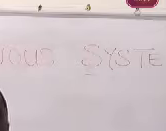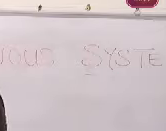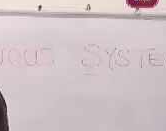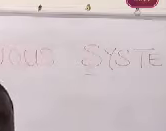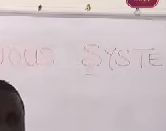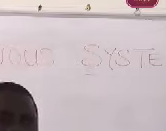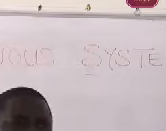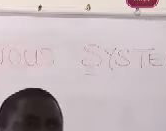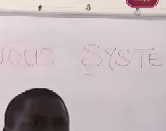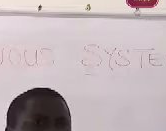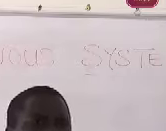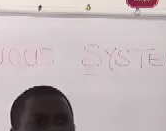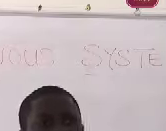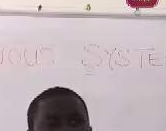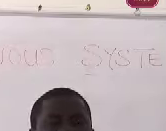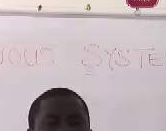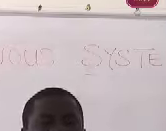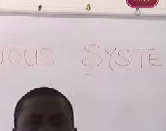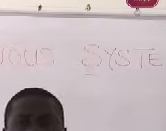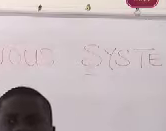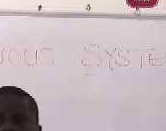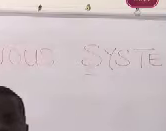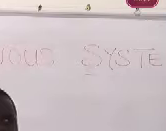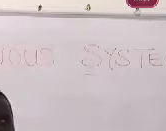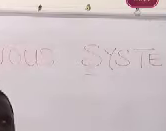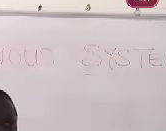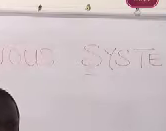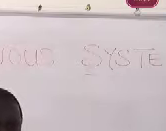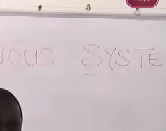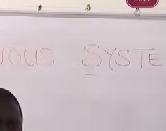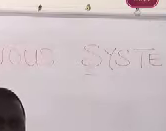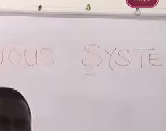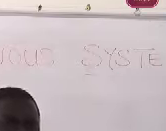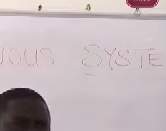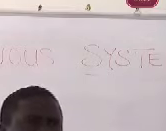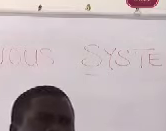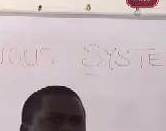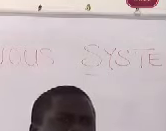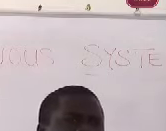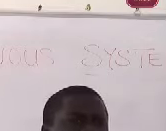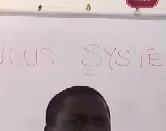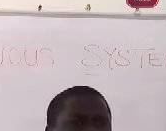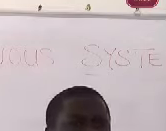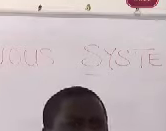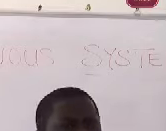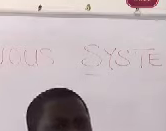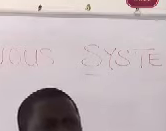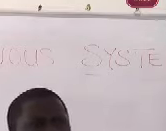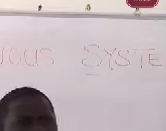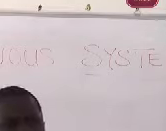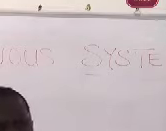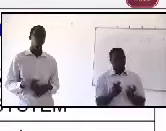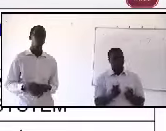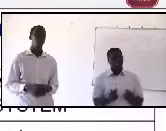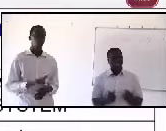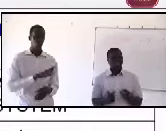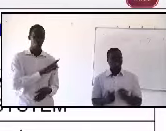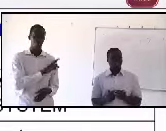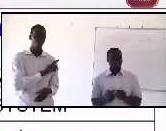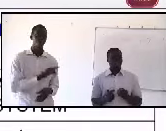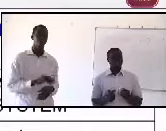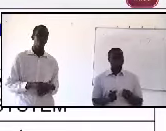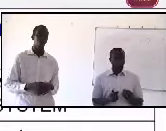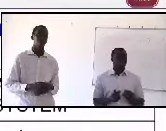they constrict bronchioles and bronchioles. That means that these two types of nervous system, they work antagonistic, they work oppositely.